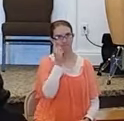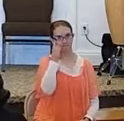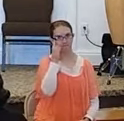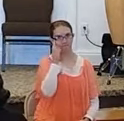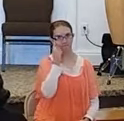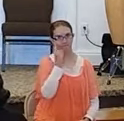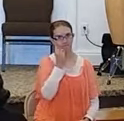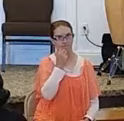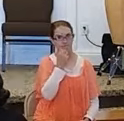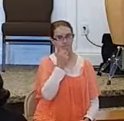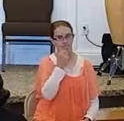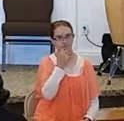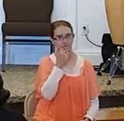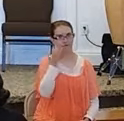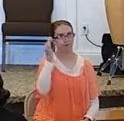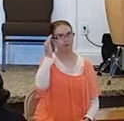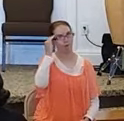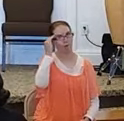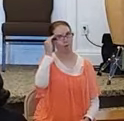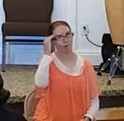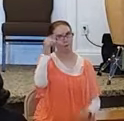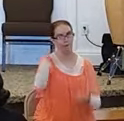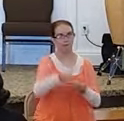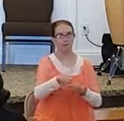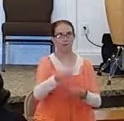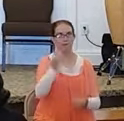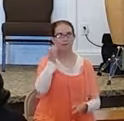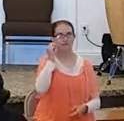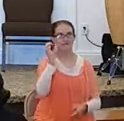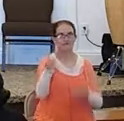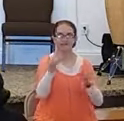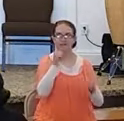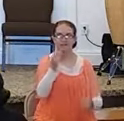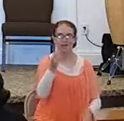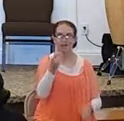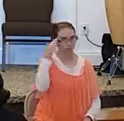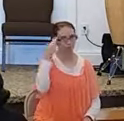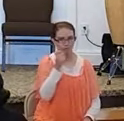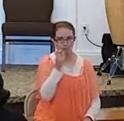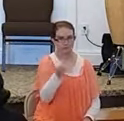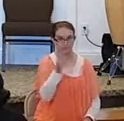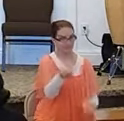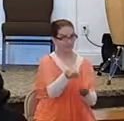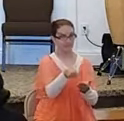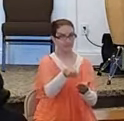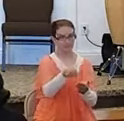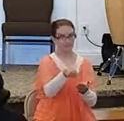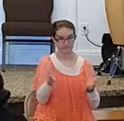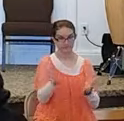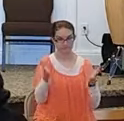And the thought in the house was, doesn't he know who this is?